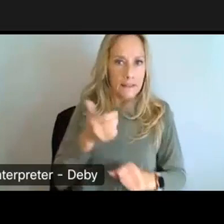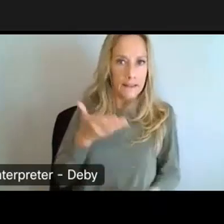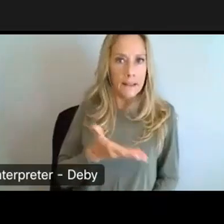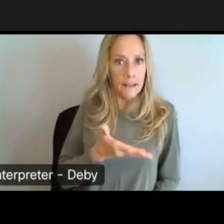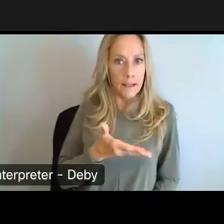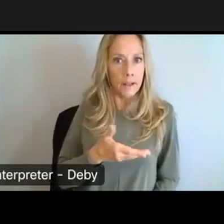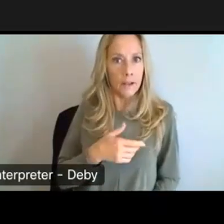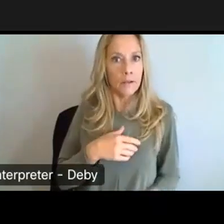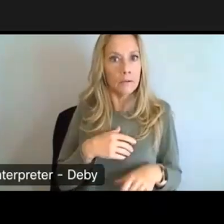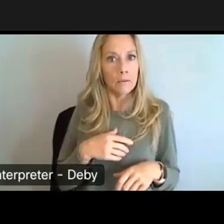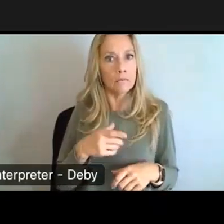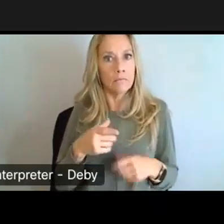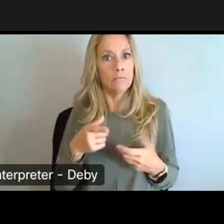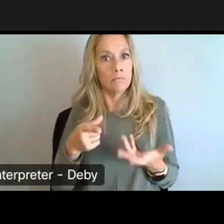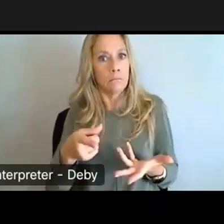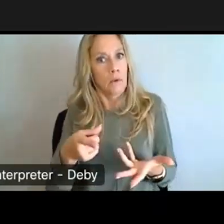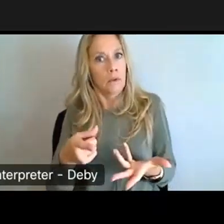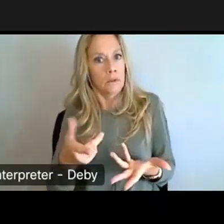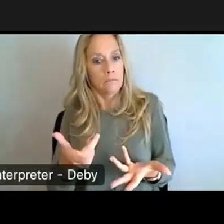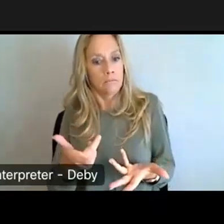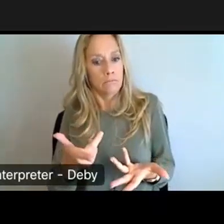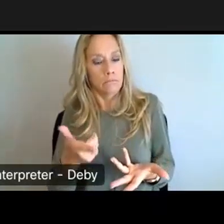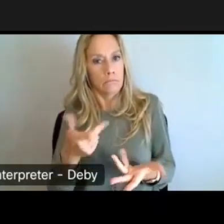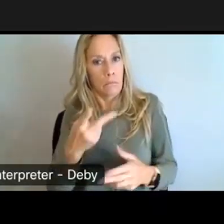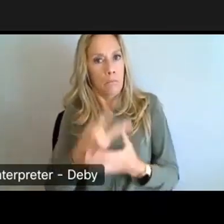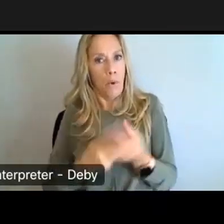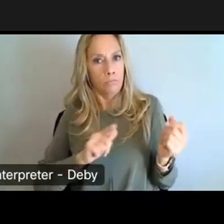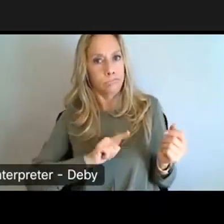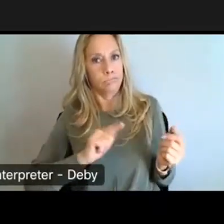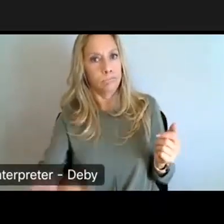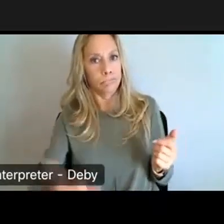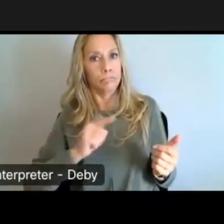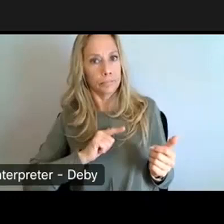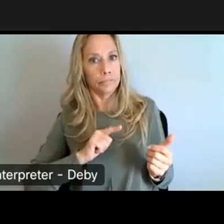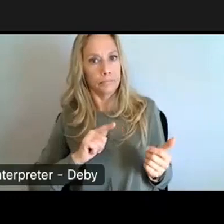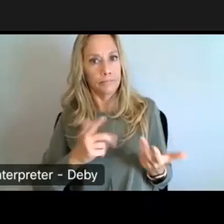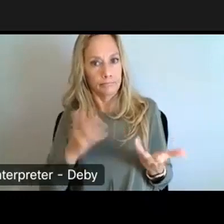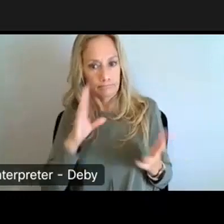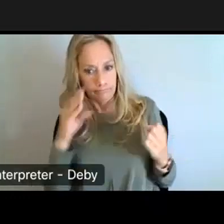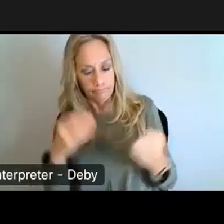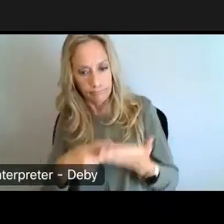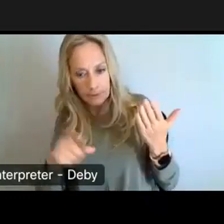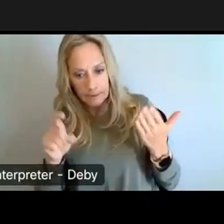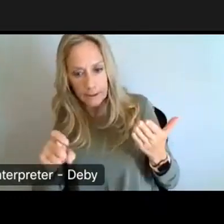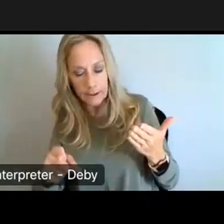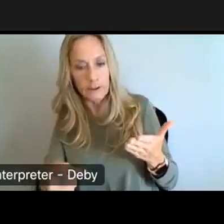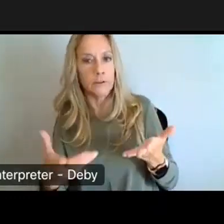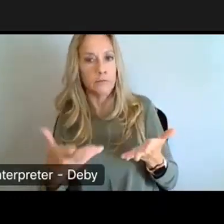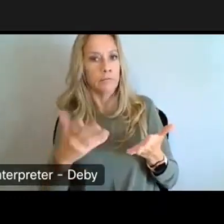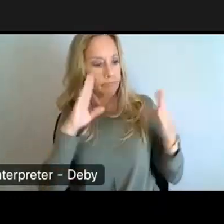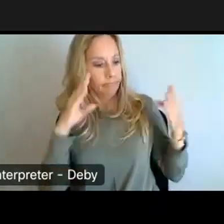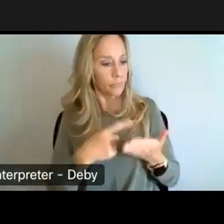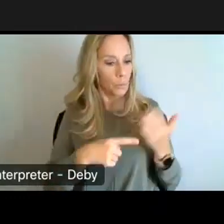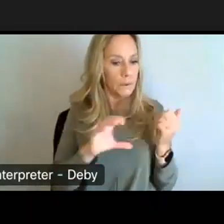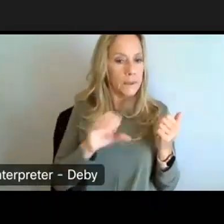they want to invest in you just as much as you're willing to invest in them. Because um, just like I tell companies with the veterans